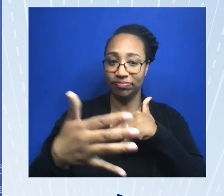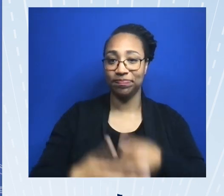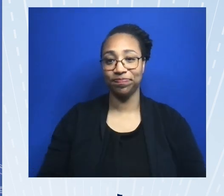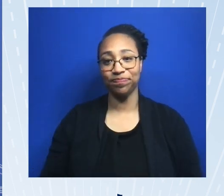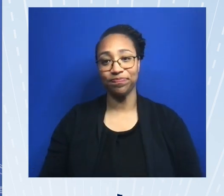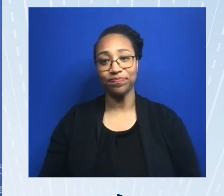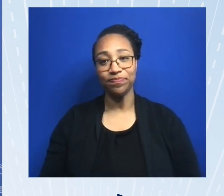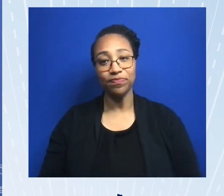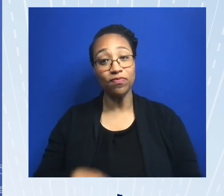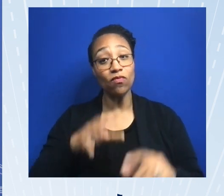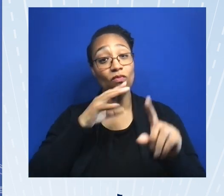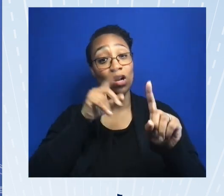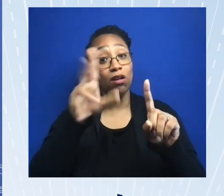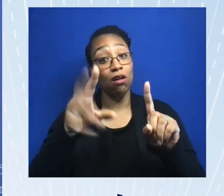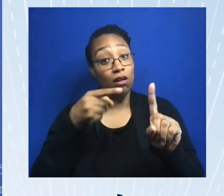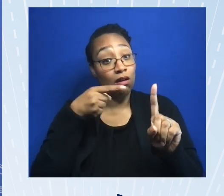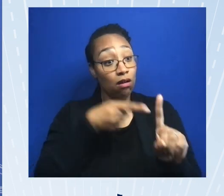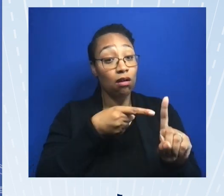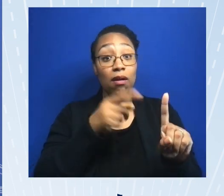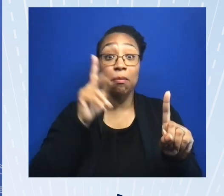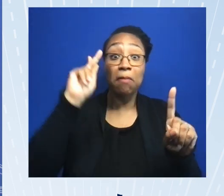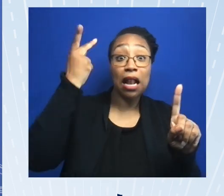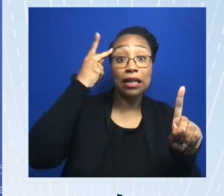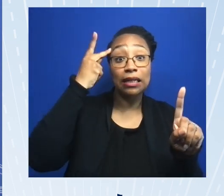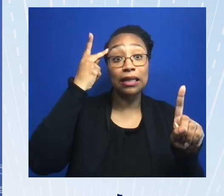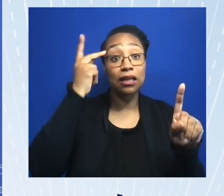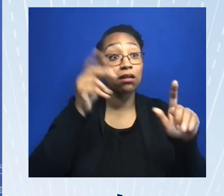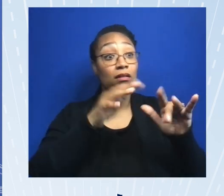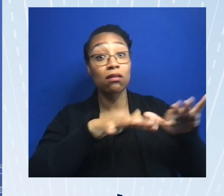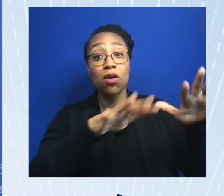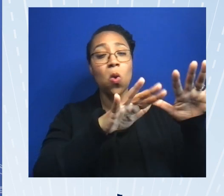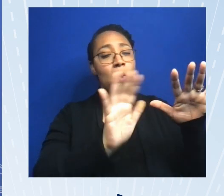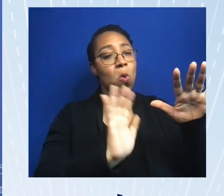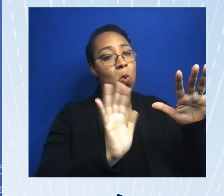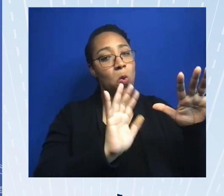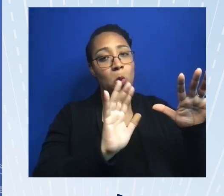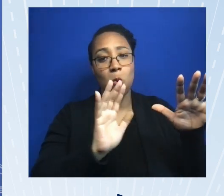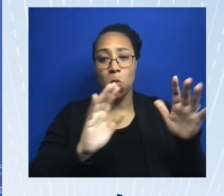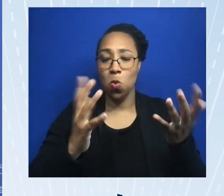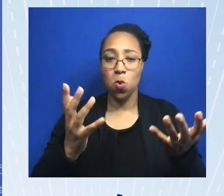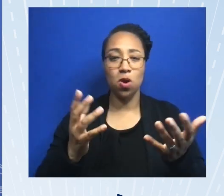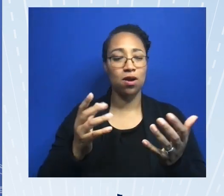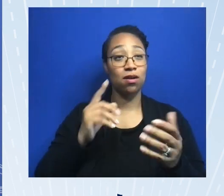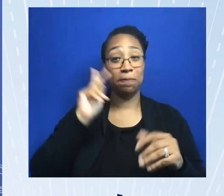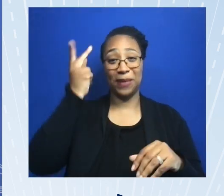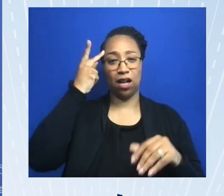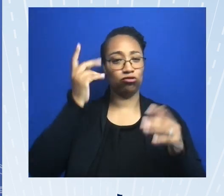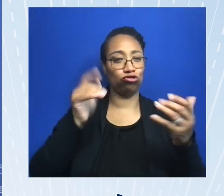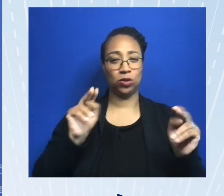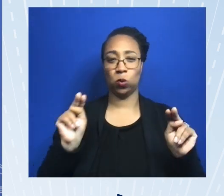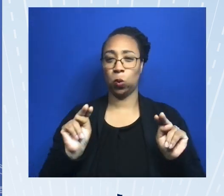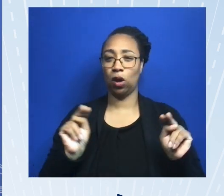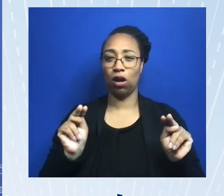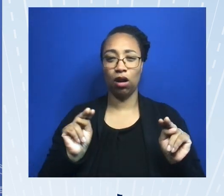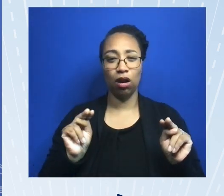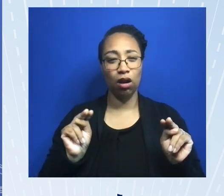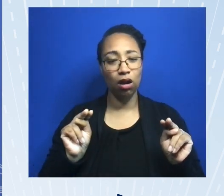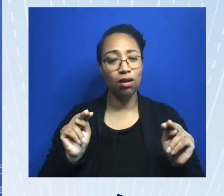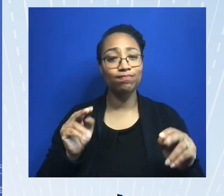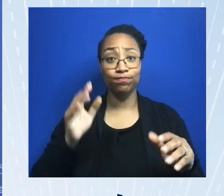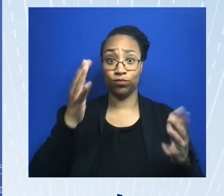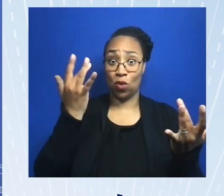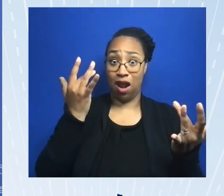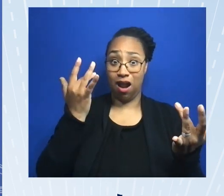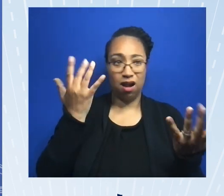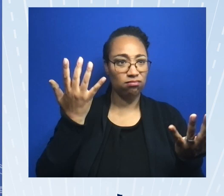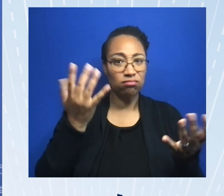agnostically. Apolitically, because countering discrimination and hate-fueled violence against any race, religion,